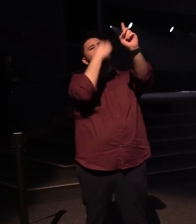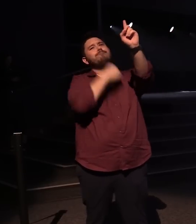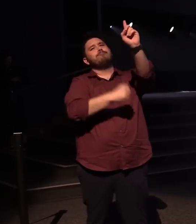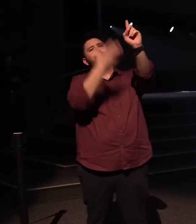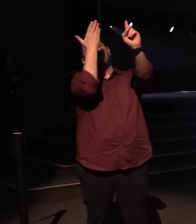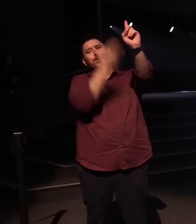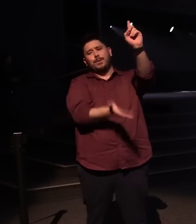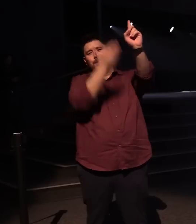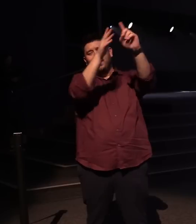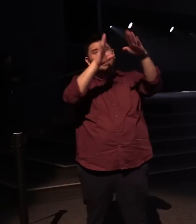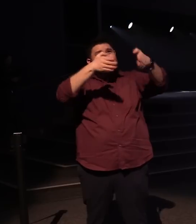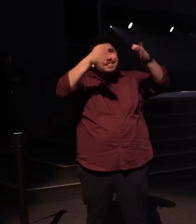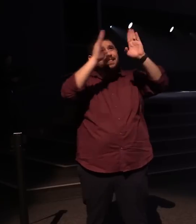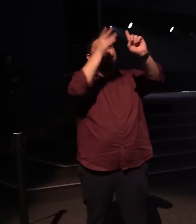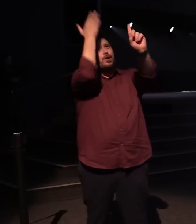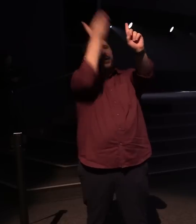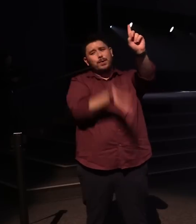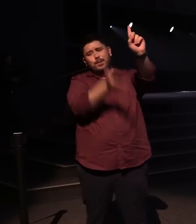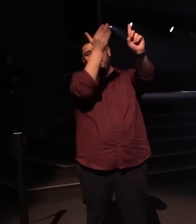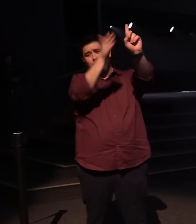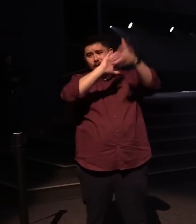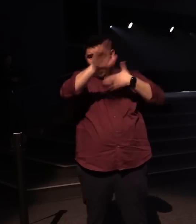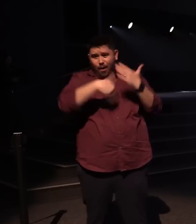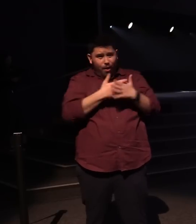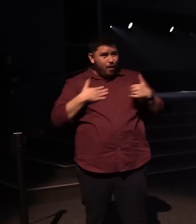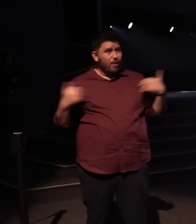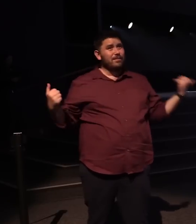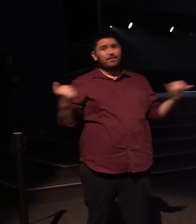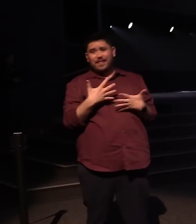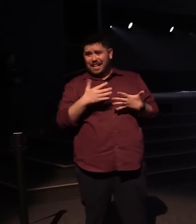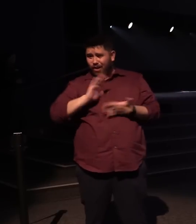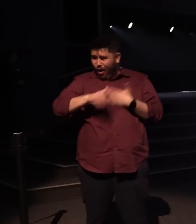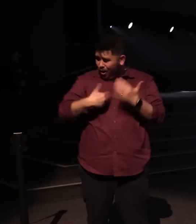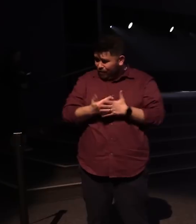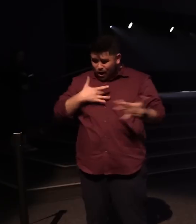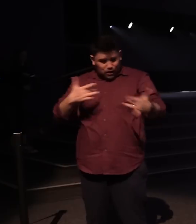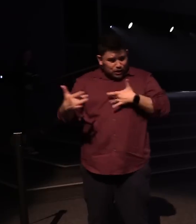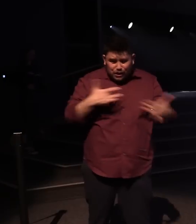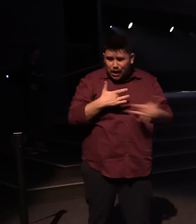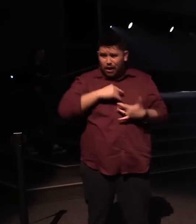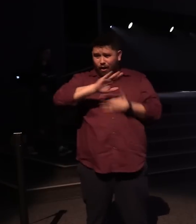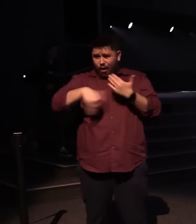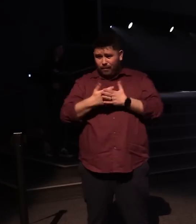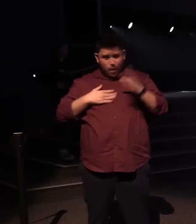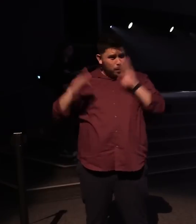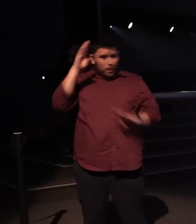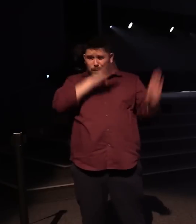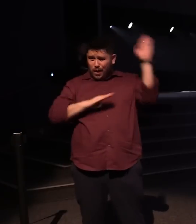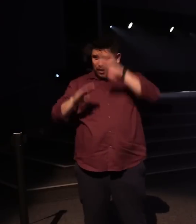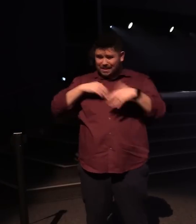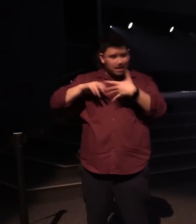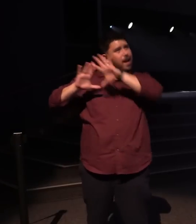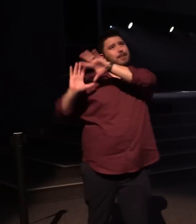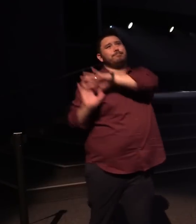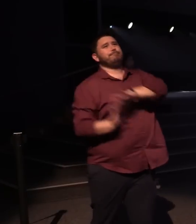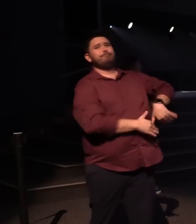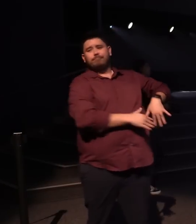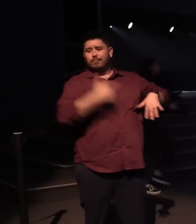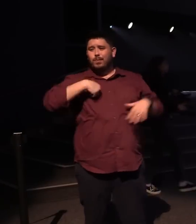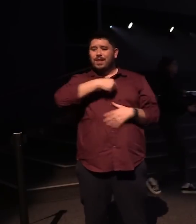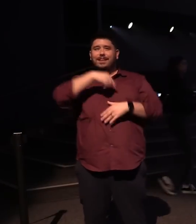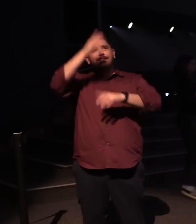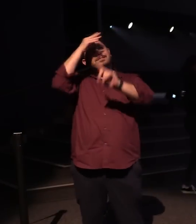our attention. We cast down every fear. We cast down every concern. We cast down every worry and weariness, God, and we say,